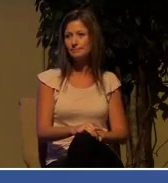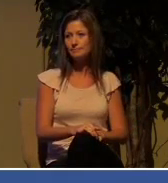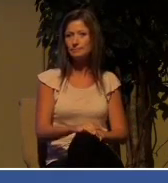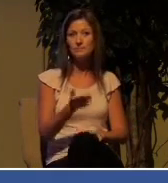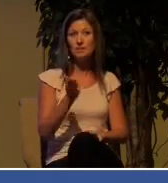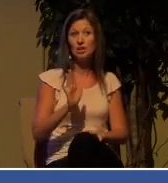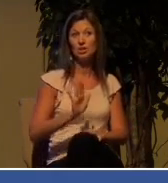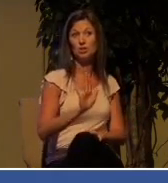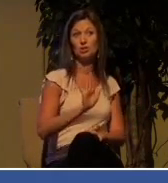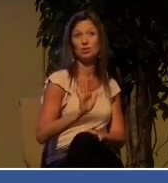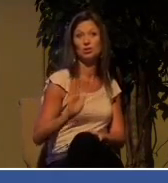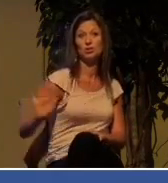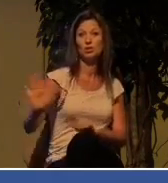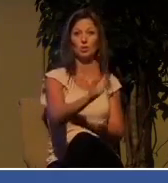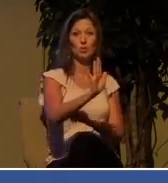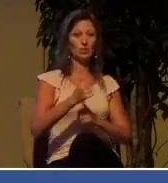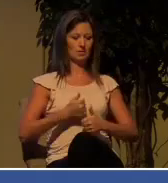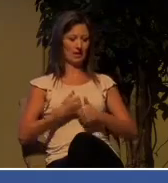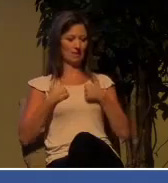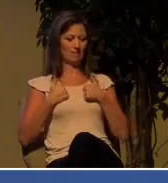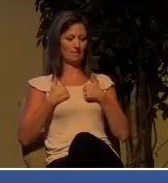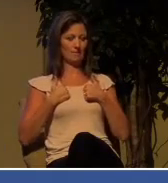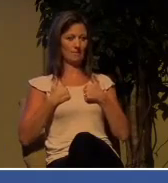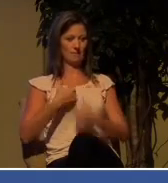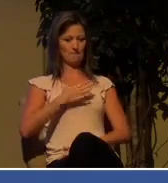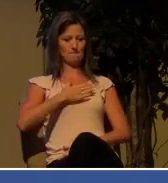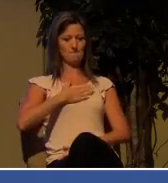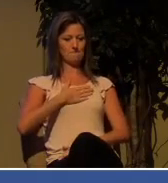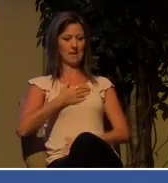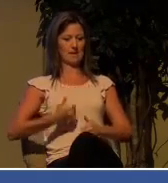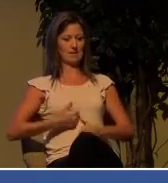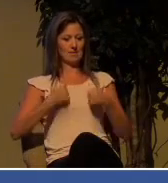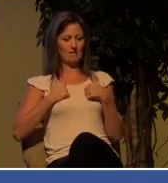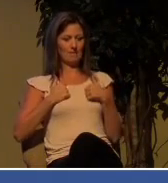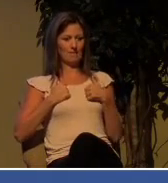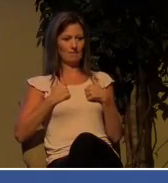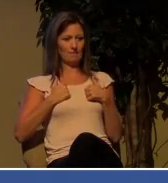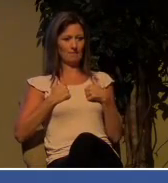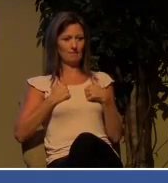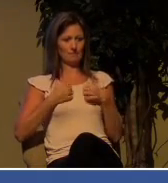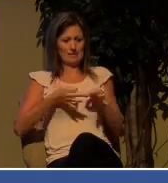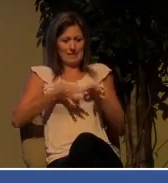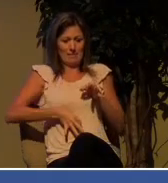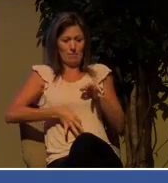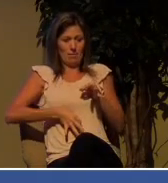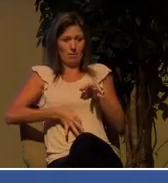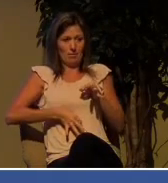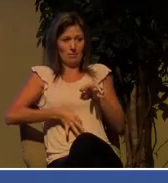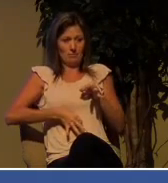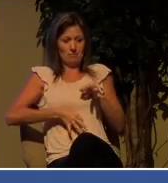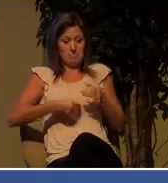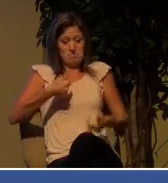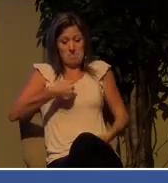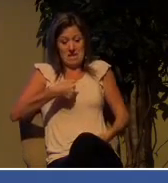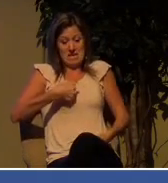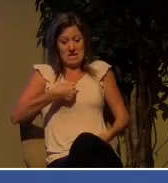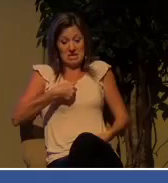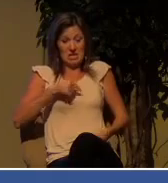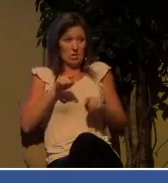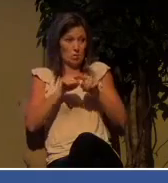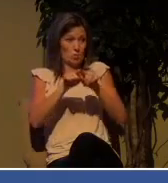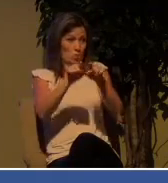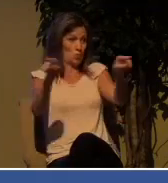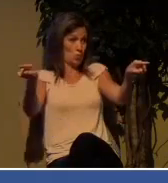life, my life, just plain old us, will have incredible significance